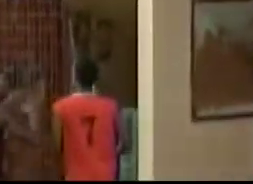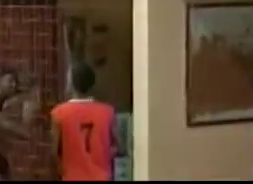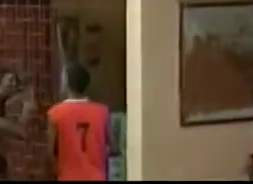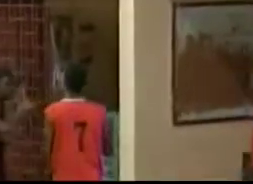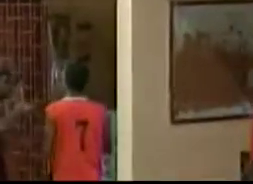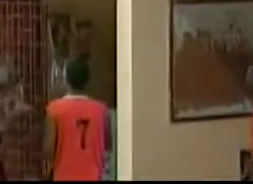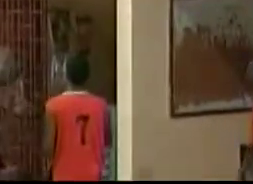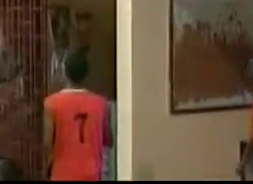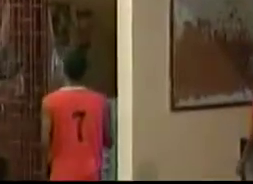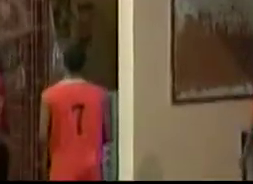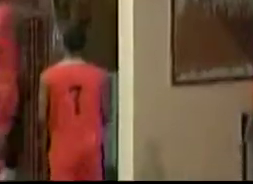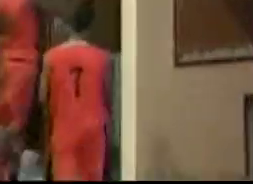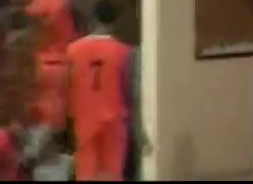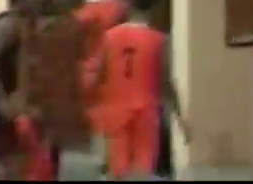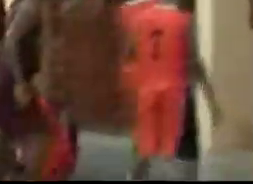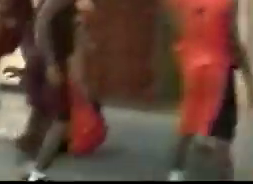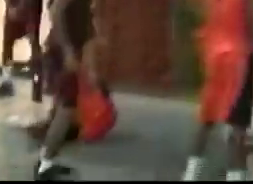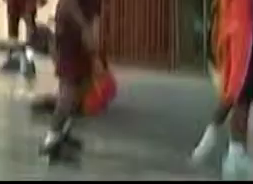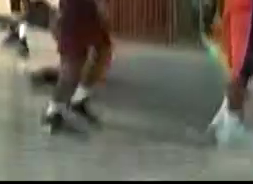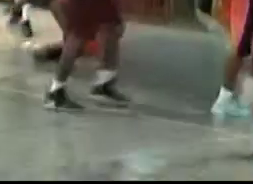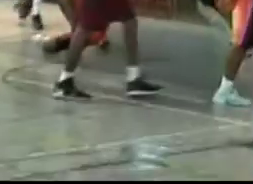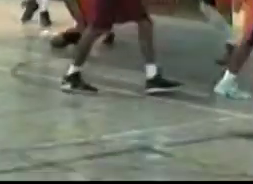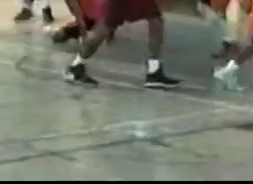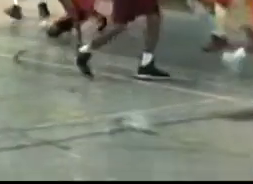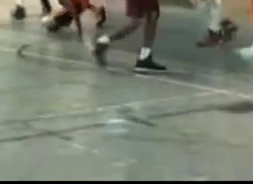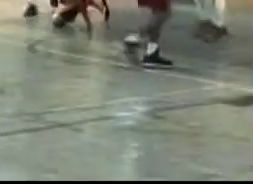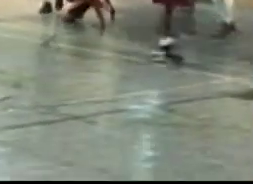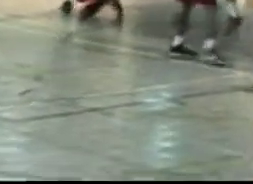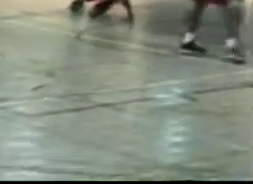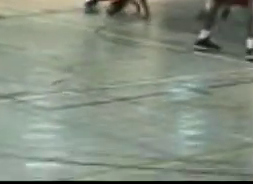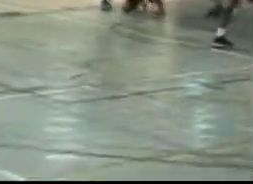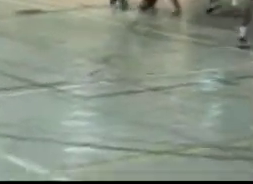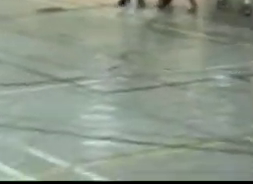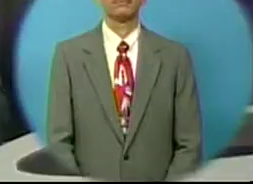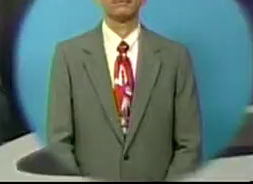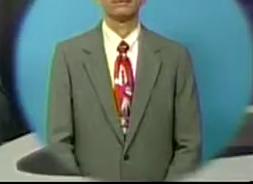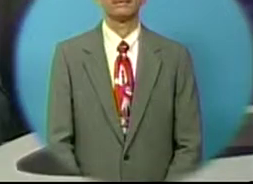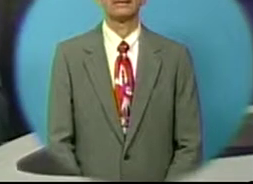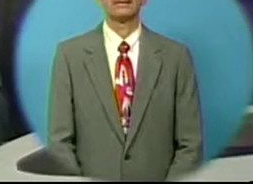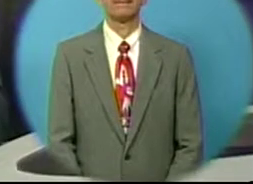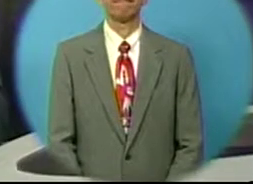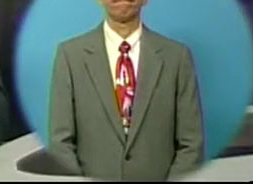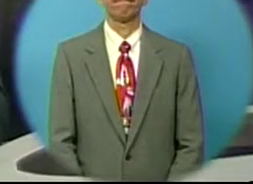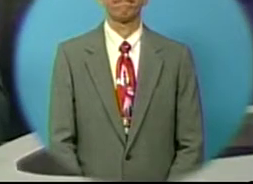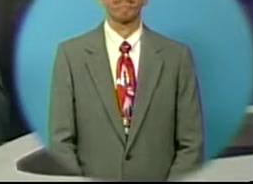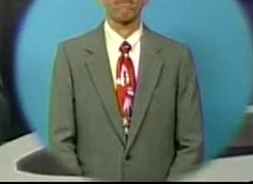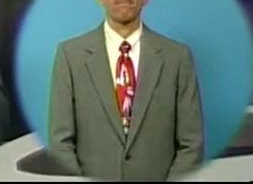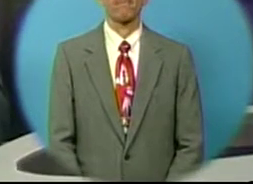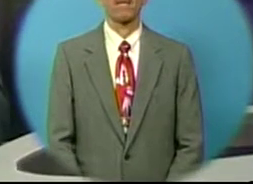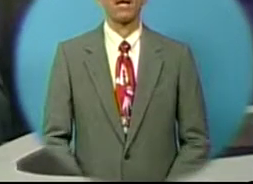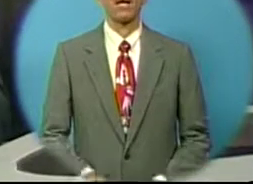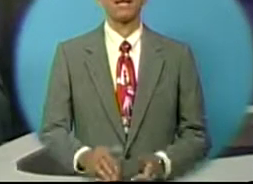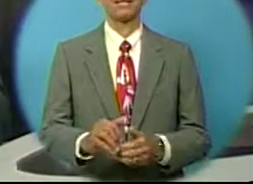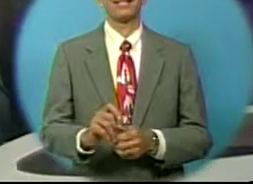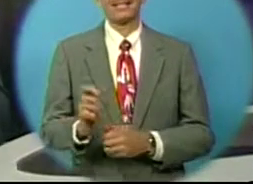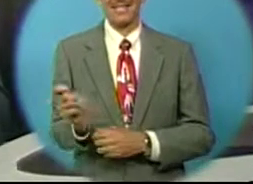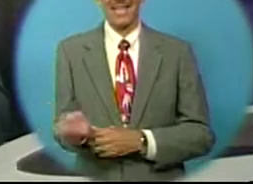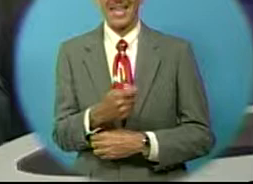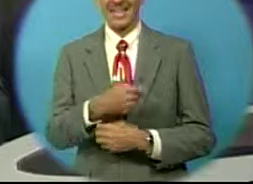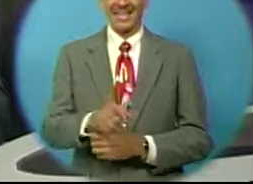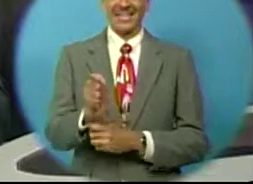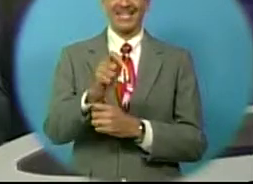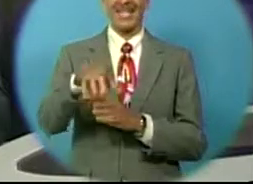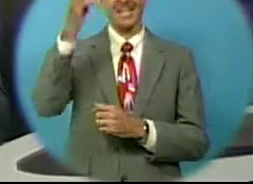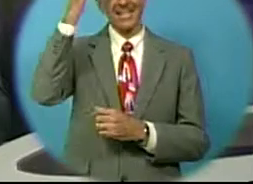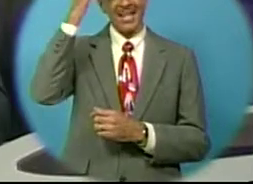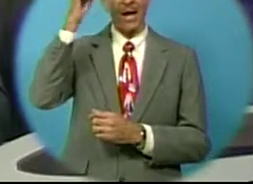59-49. Shane Jones, CBC Sports. Thanks, Shane. To tennis, and Dario Hines